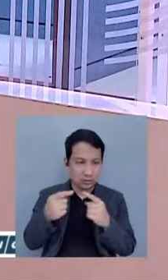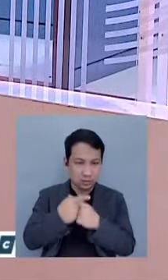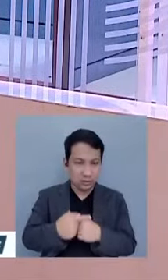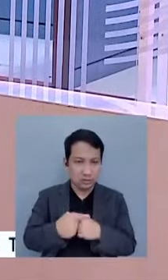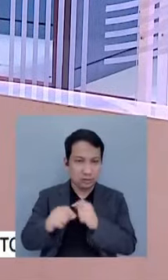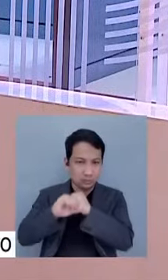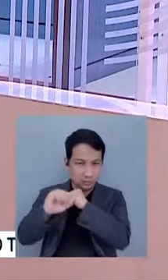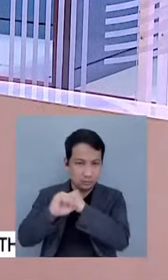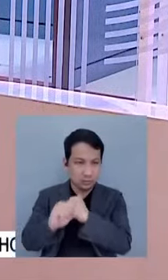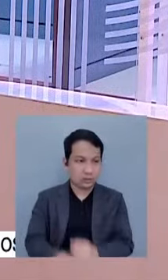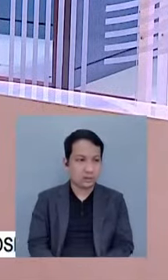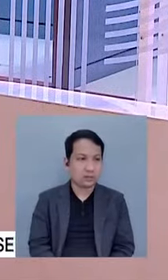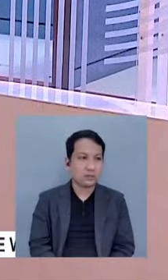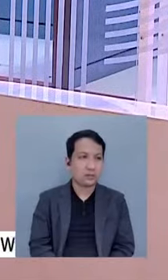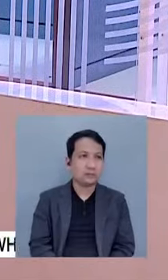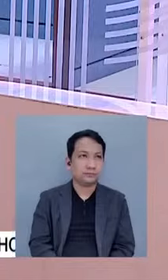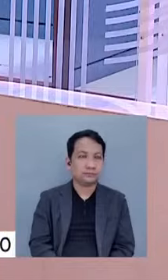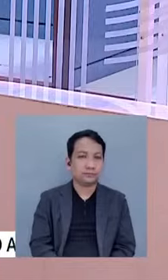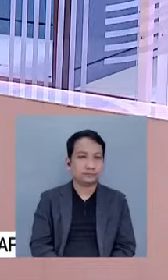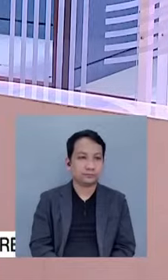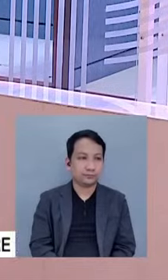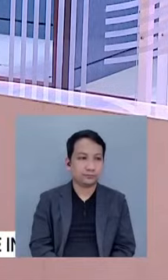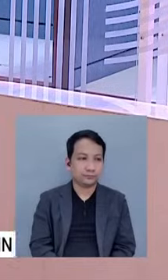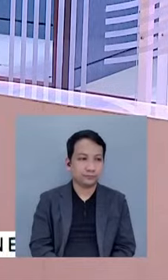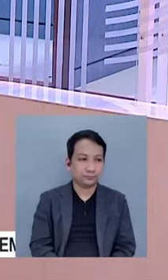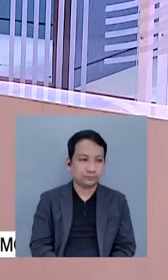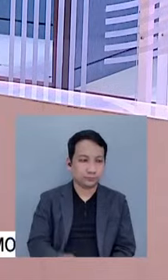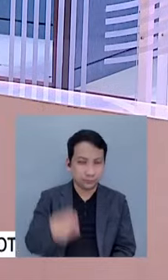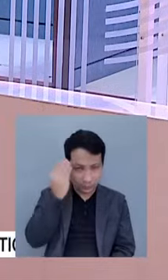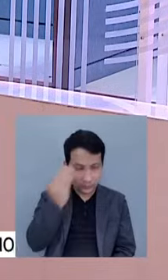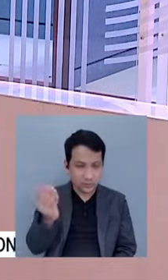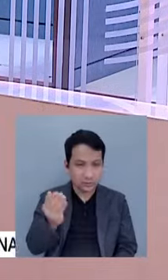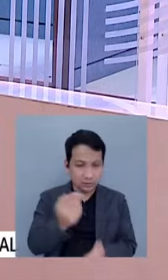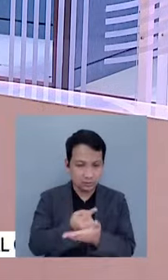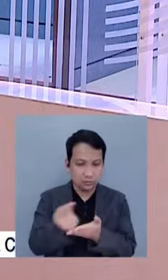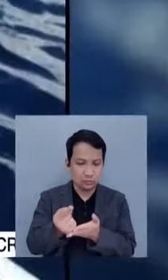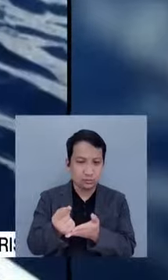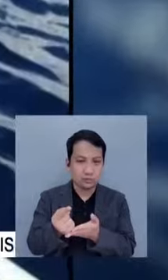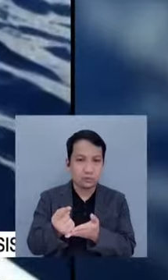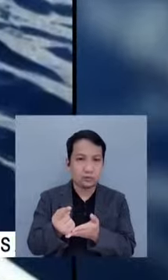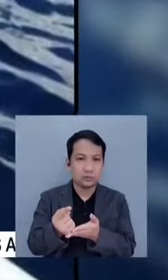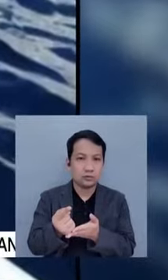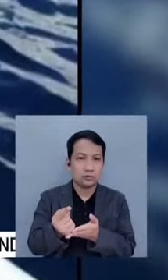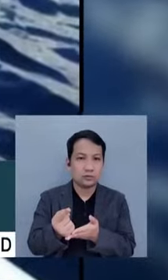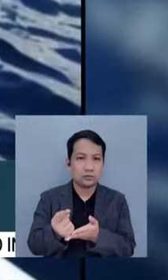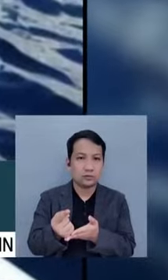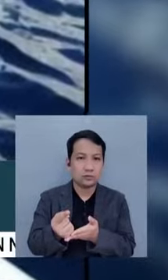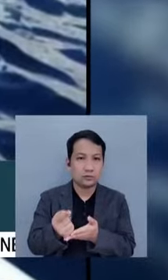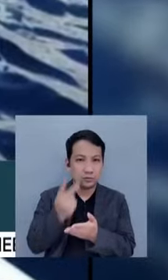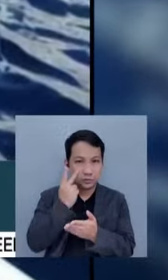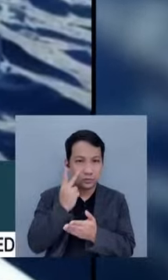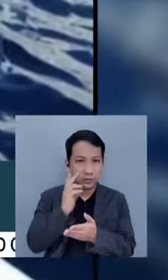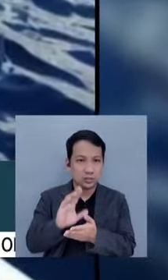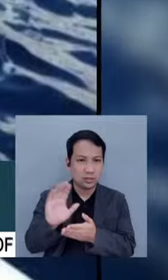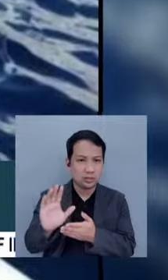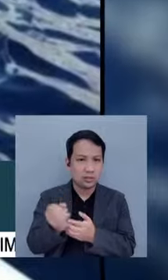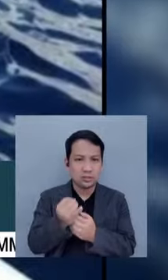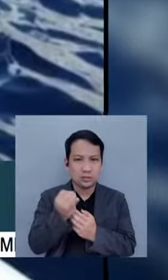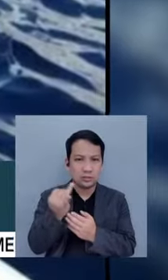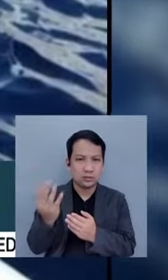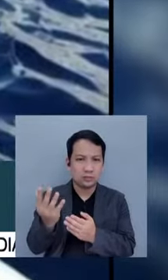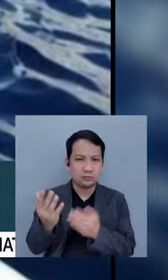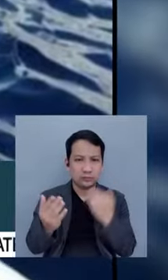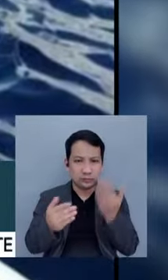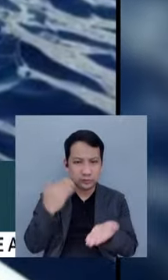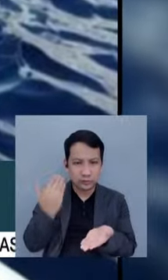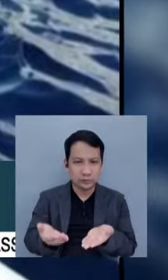Well, several tragedies mar the observance of the Holy Week in the Philippines. Authorities recorded over a dozen deaths, 19 of